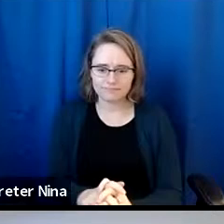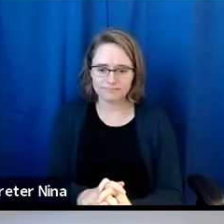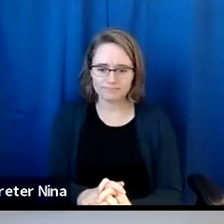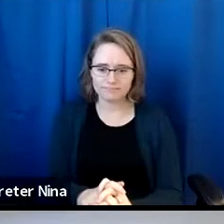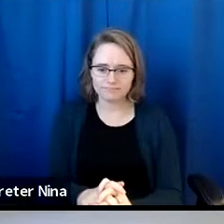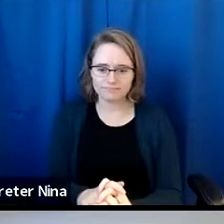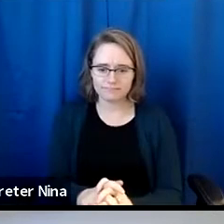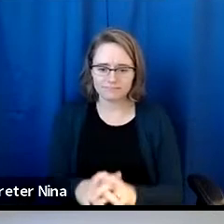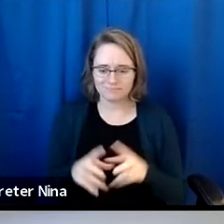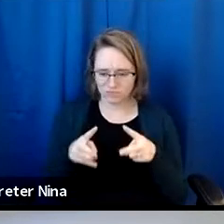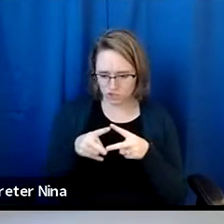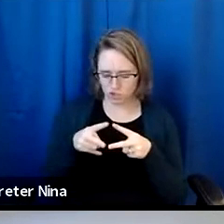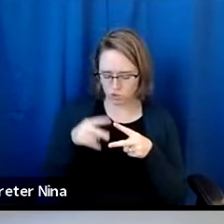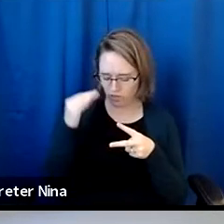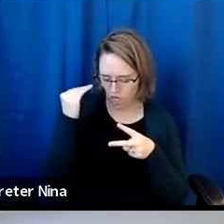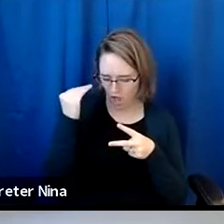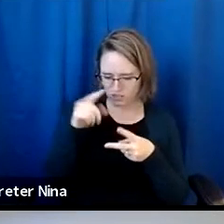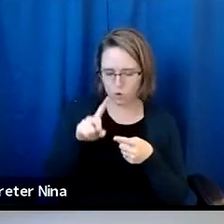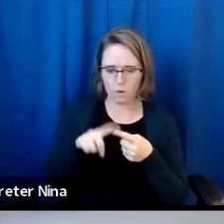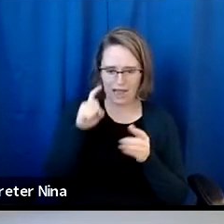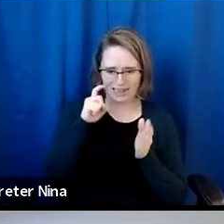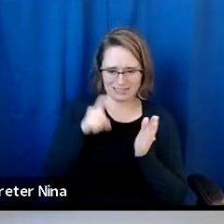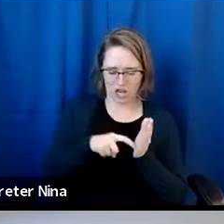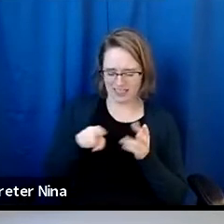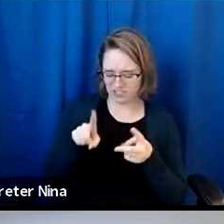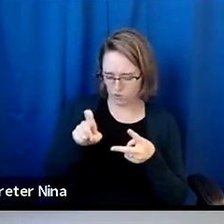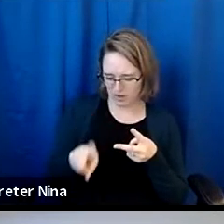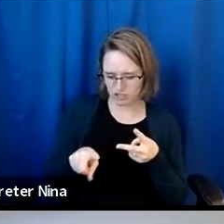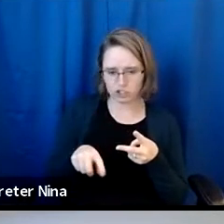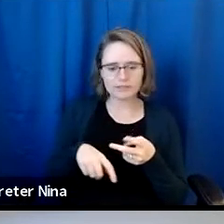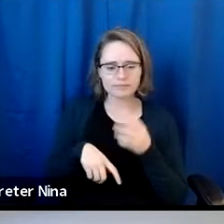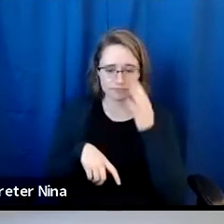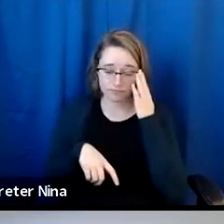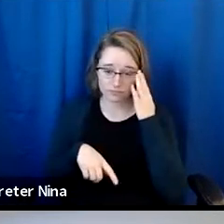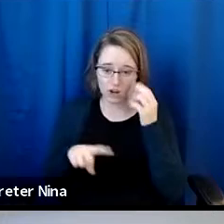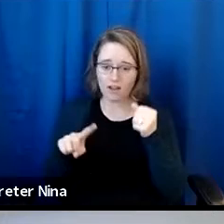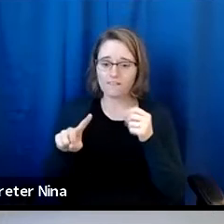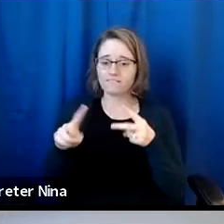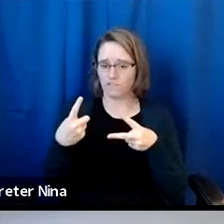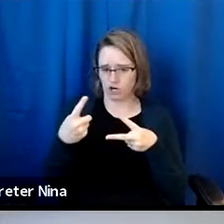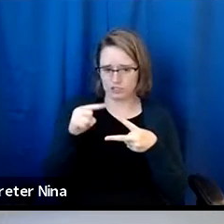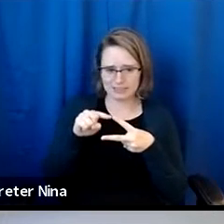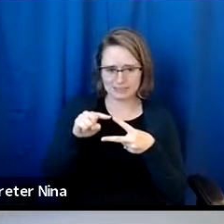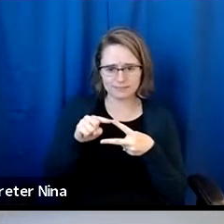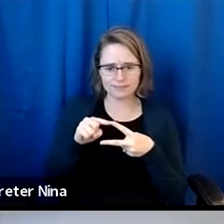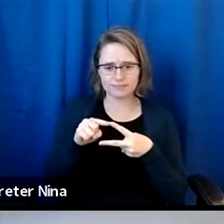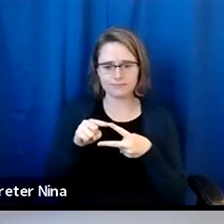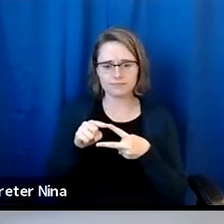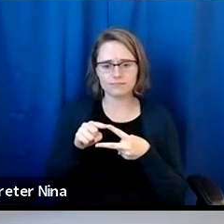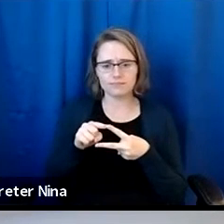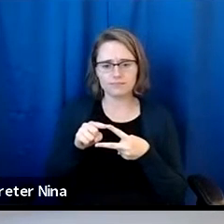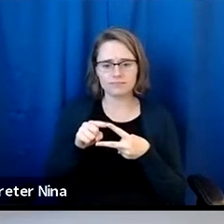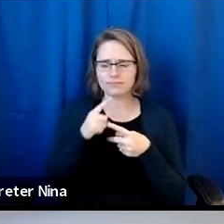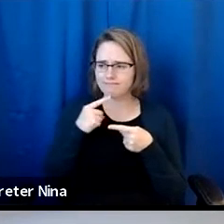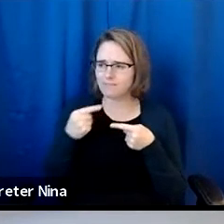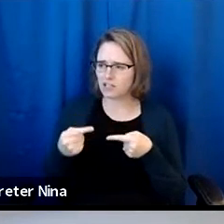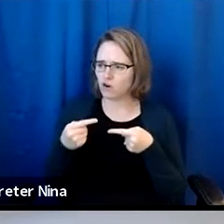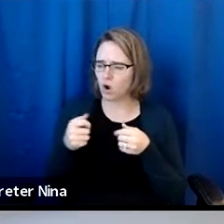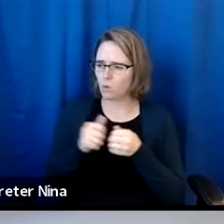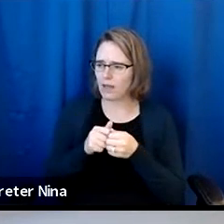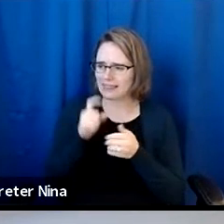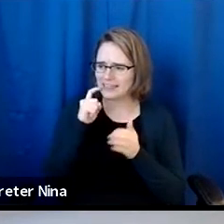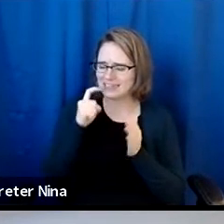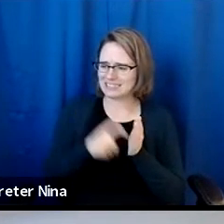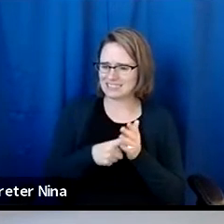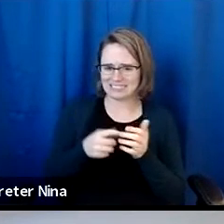I had two things when I saw this question. One, I think I have a little bit of a struggle with discernment, and it